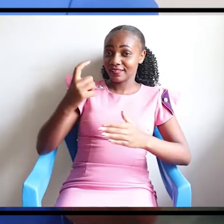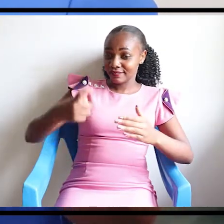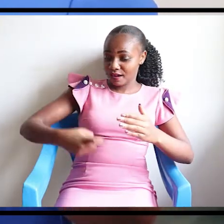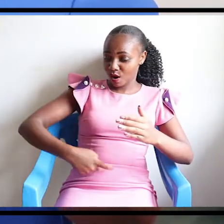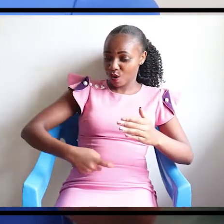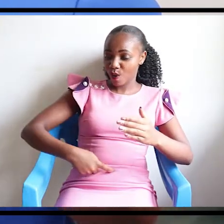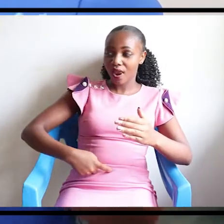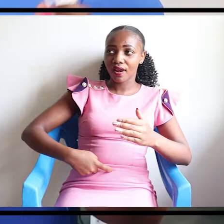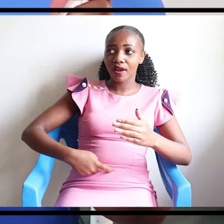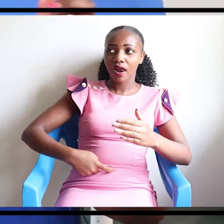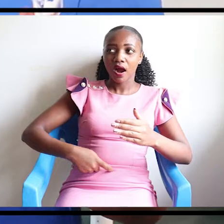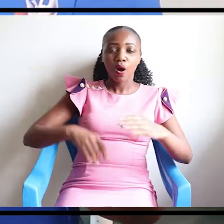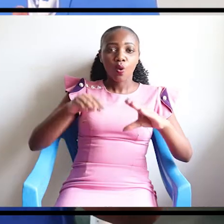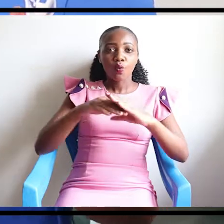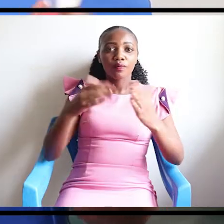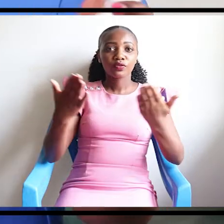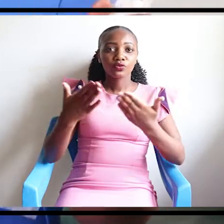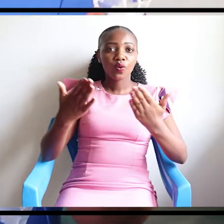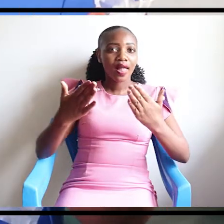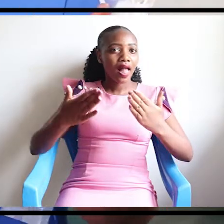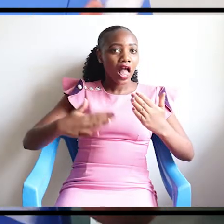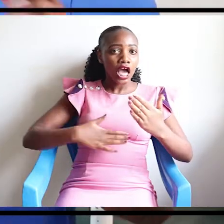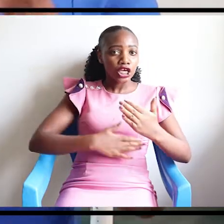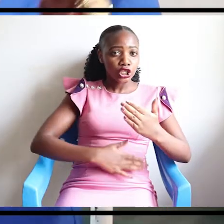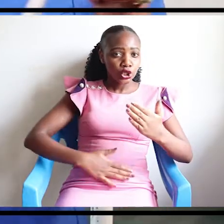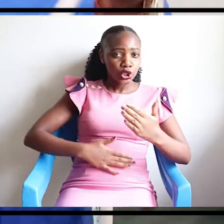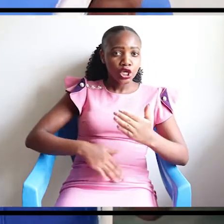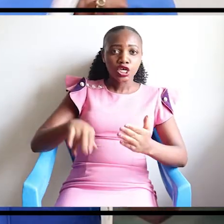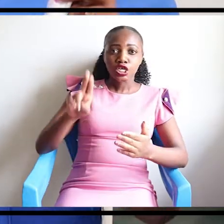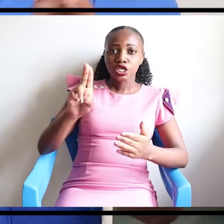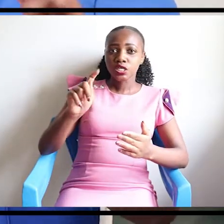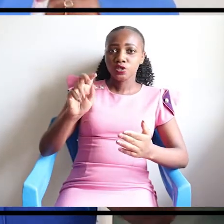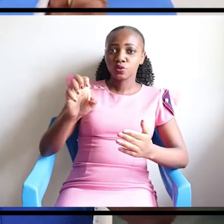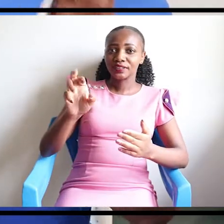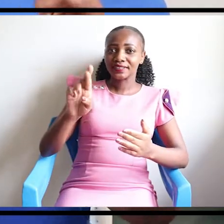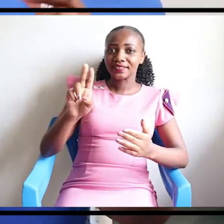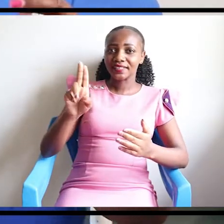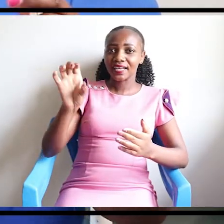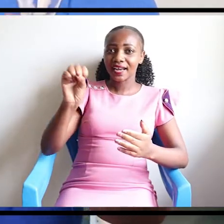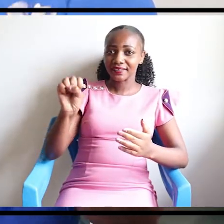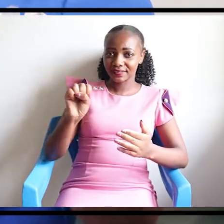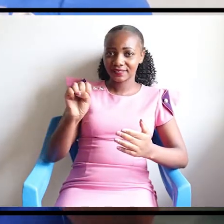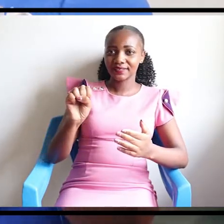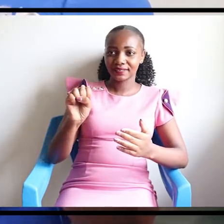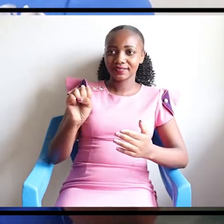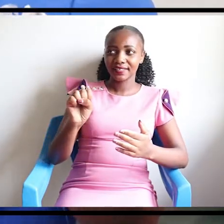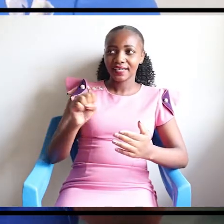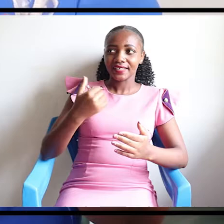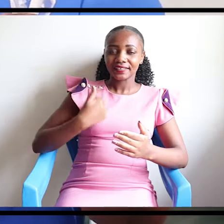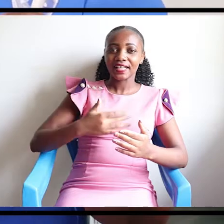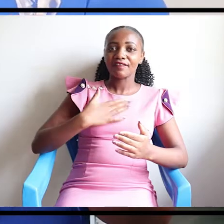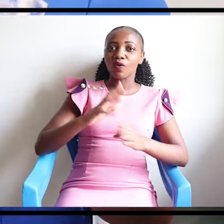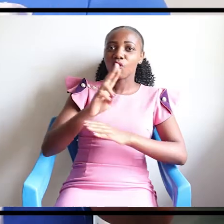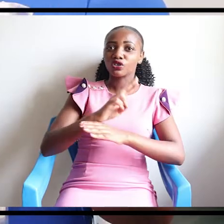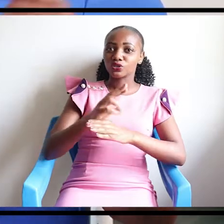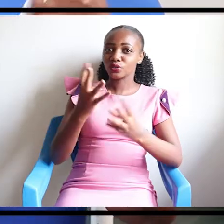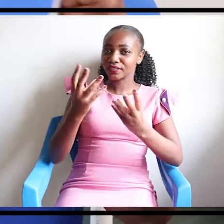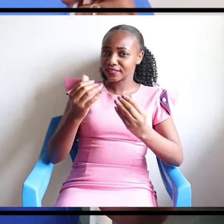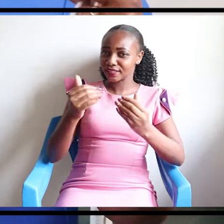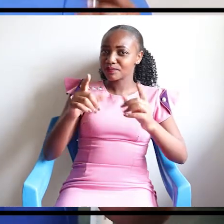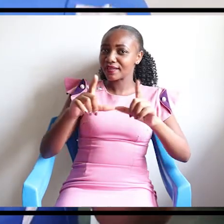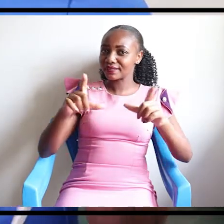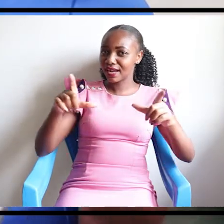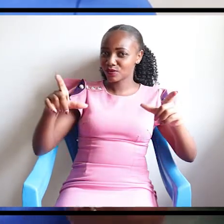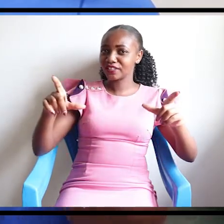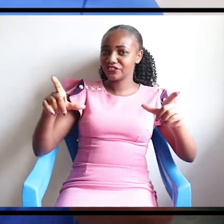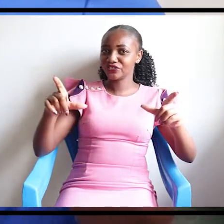inside the uterus of a woman, at the door of the uterus. I will use the most layman's language so that I may be able